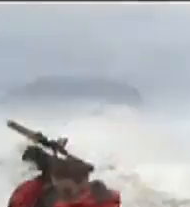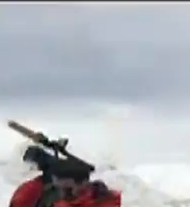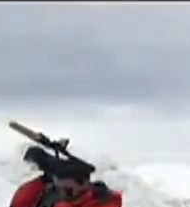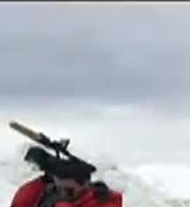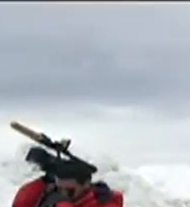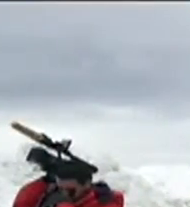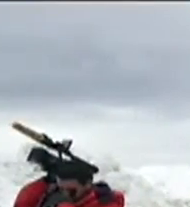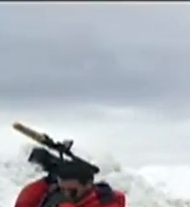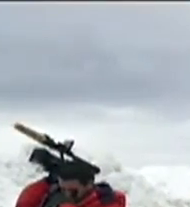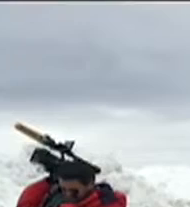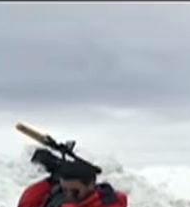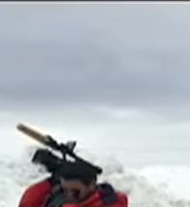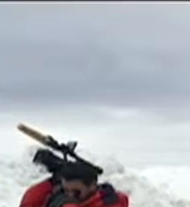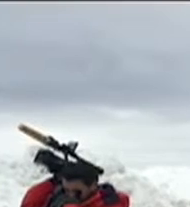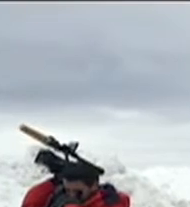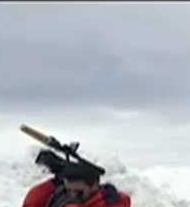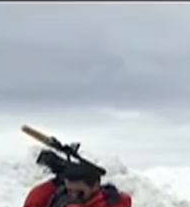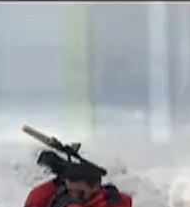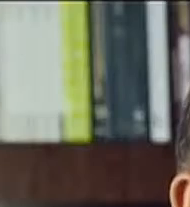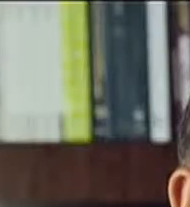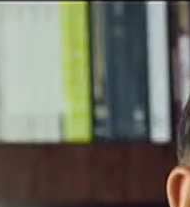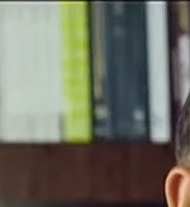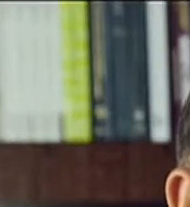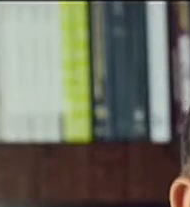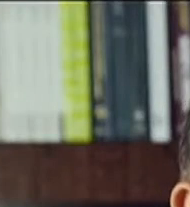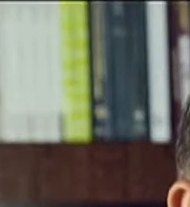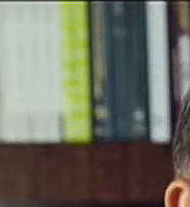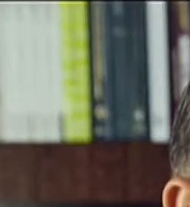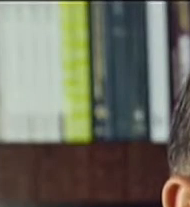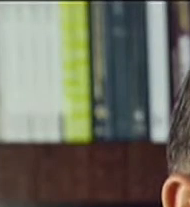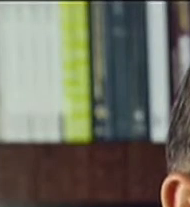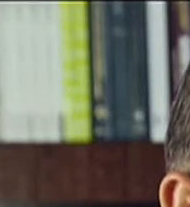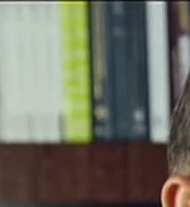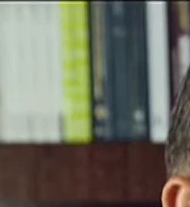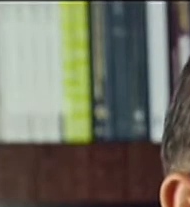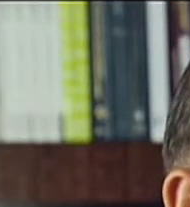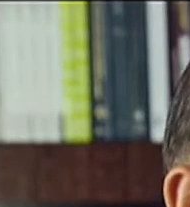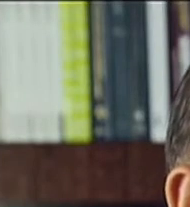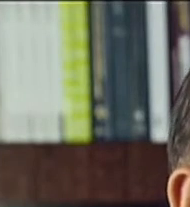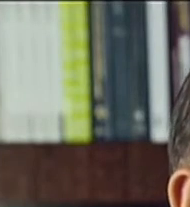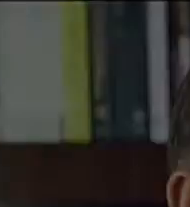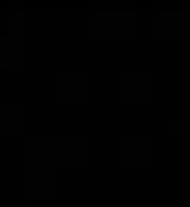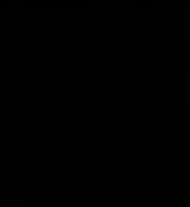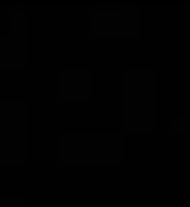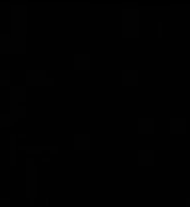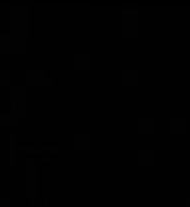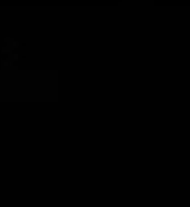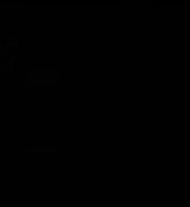to speak out for what is right. I think that keeps us young.